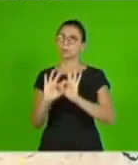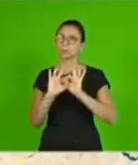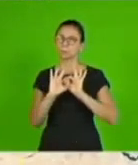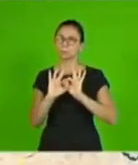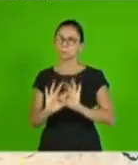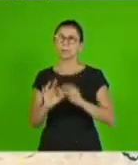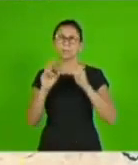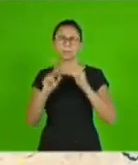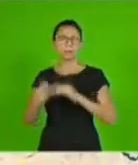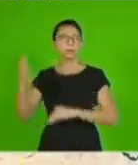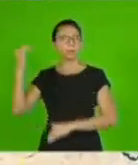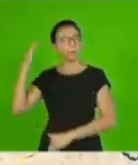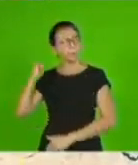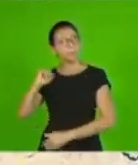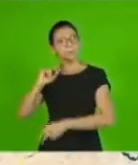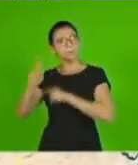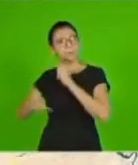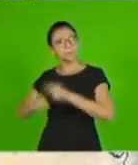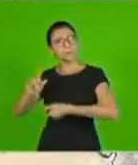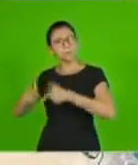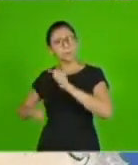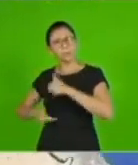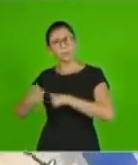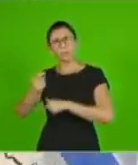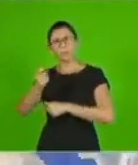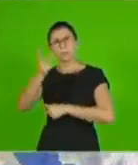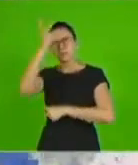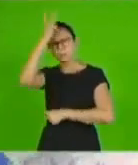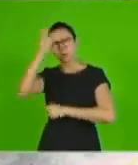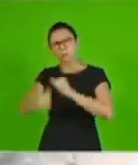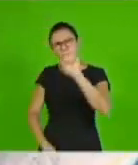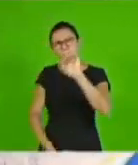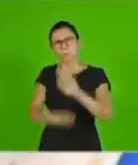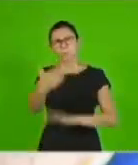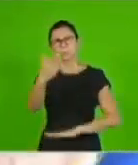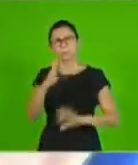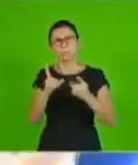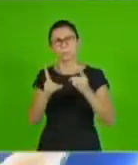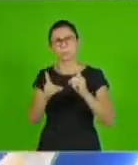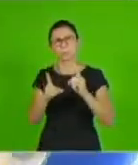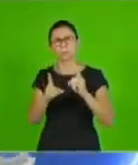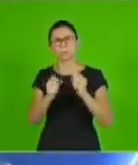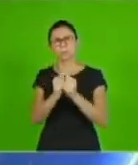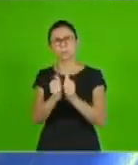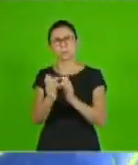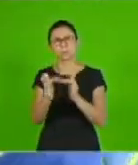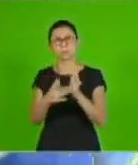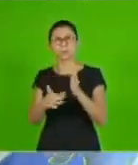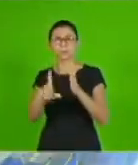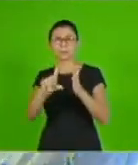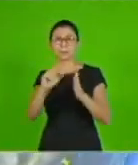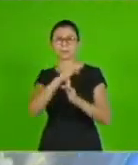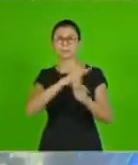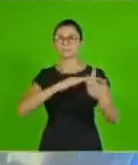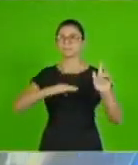a moment of complete fellowship, just like the Jewish people when they left